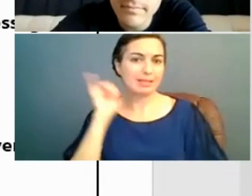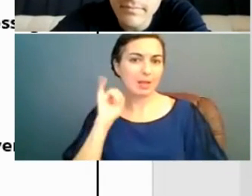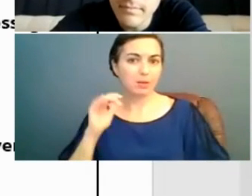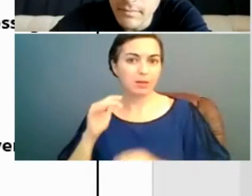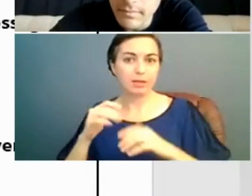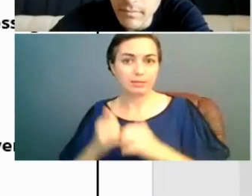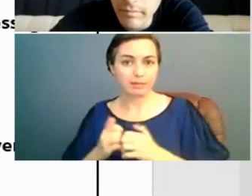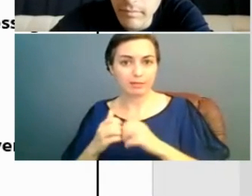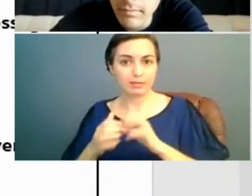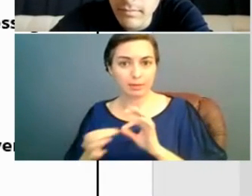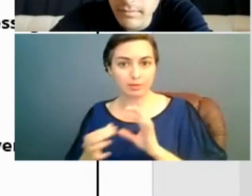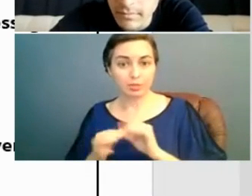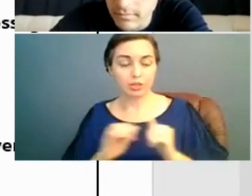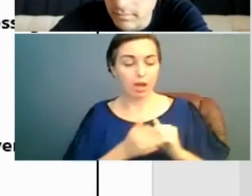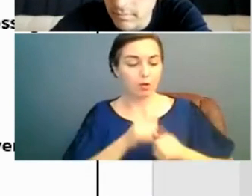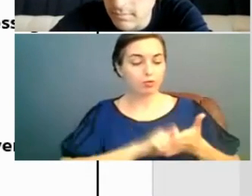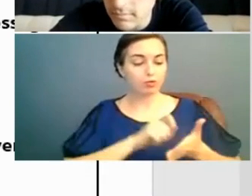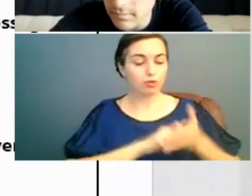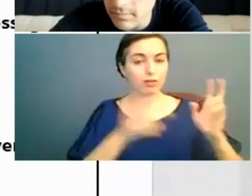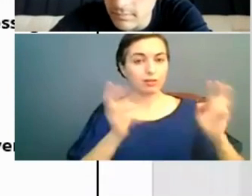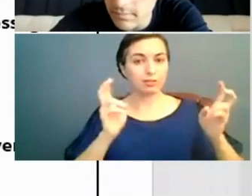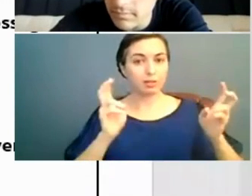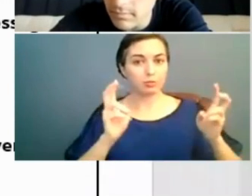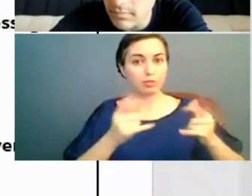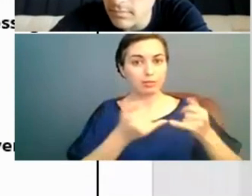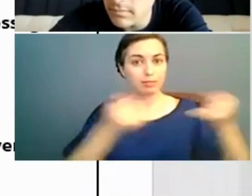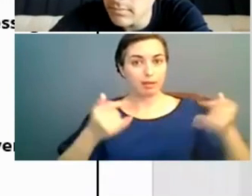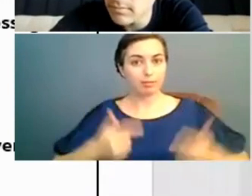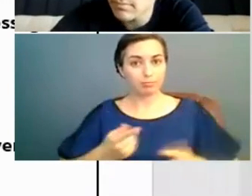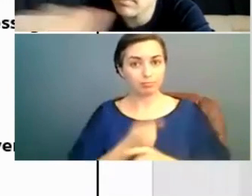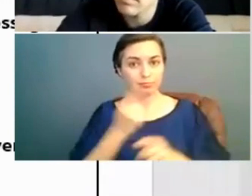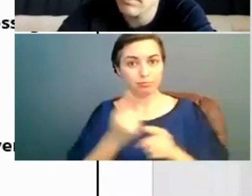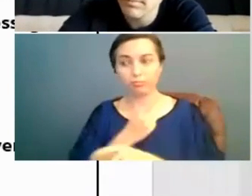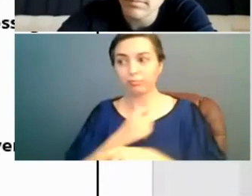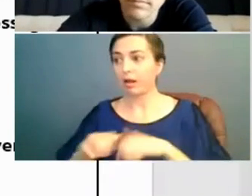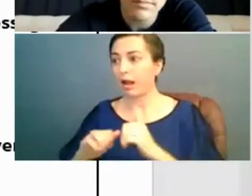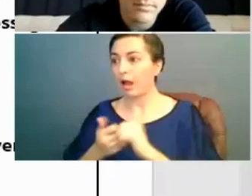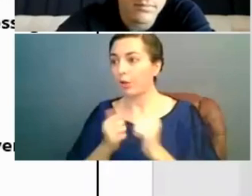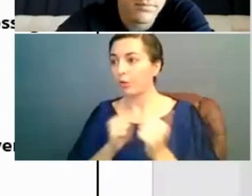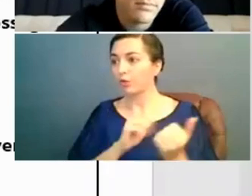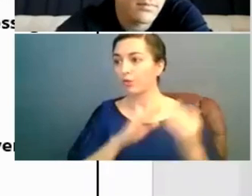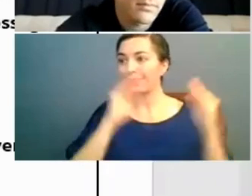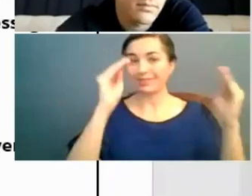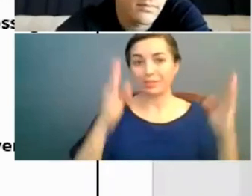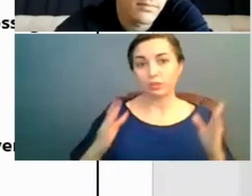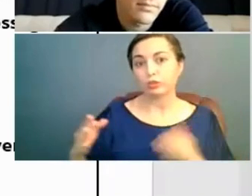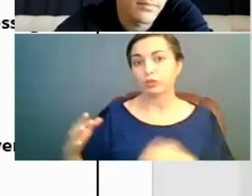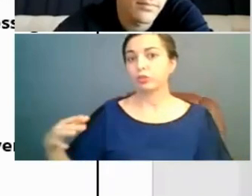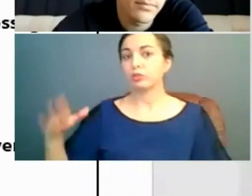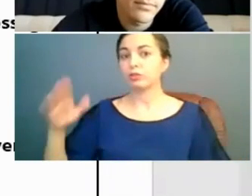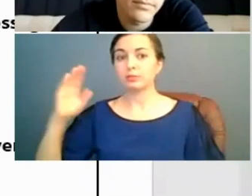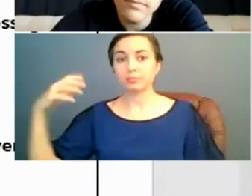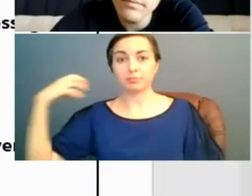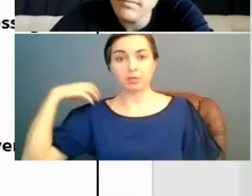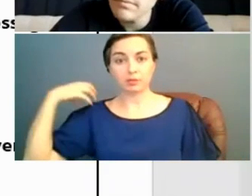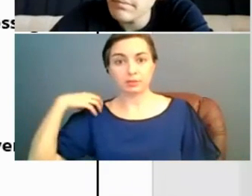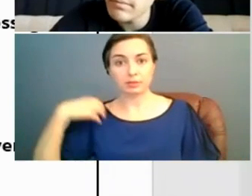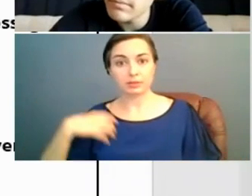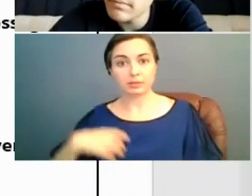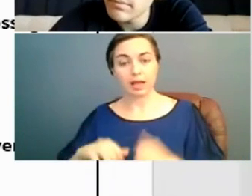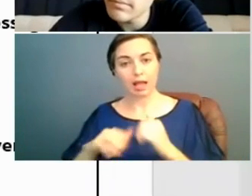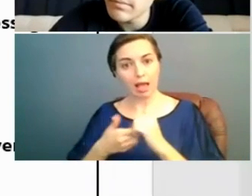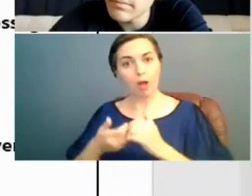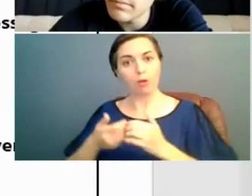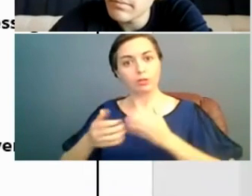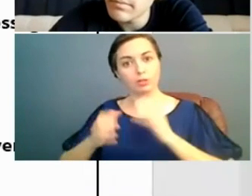to address teachers and employers, how to make an email signature, and other topics. Simple